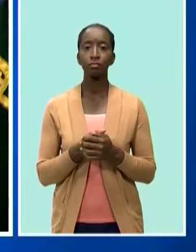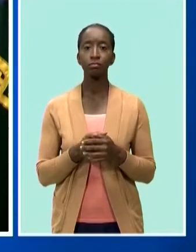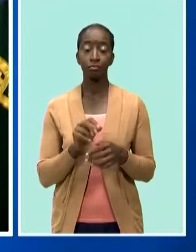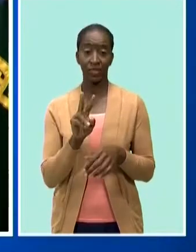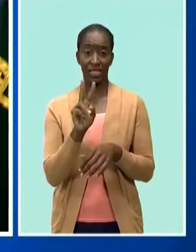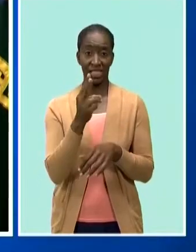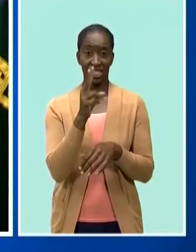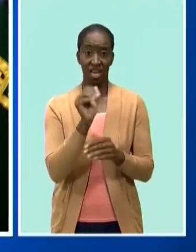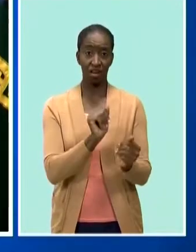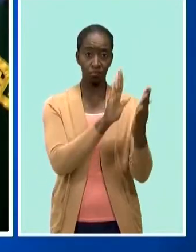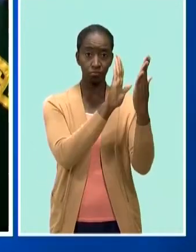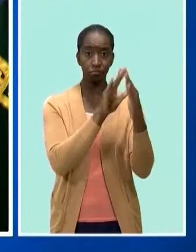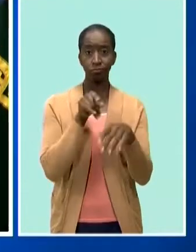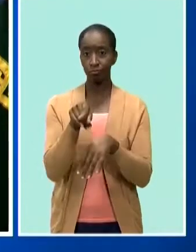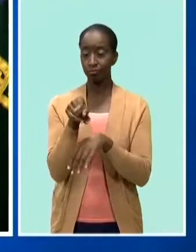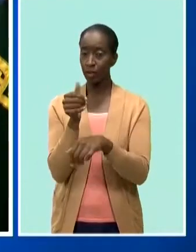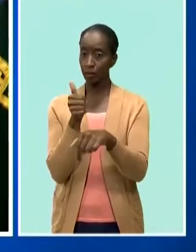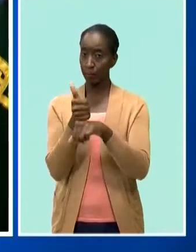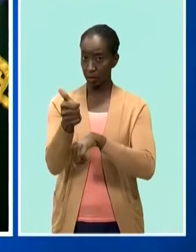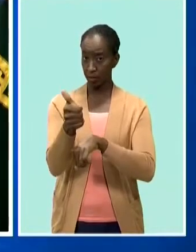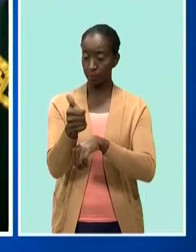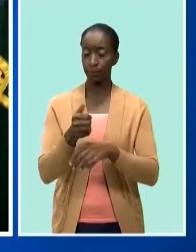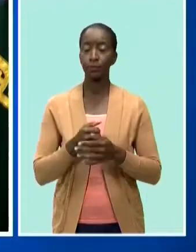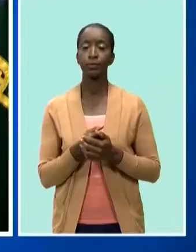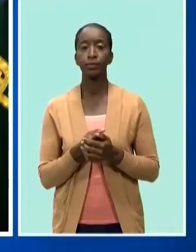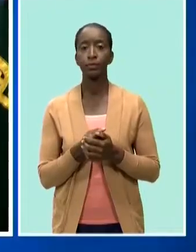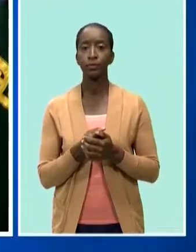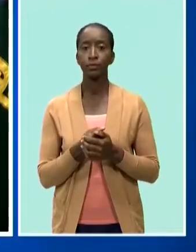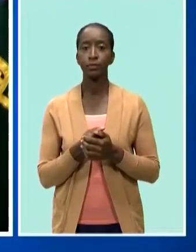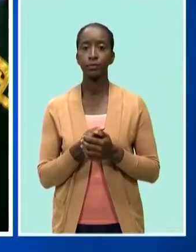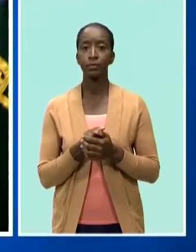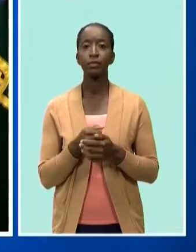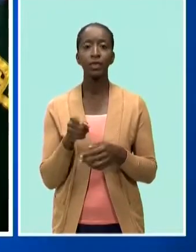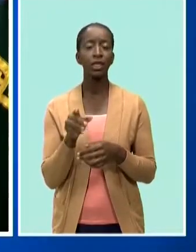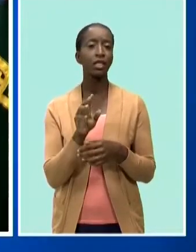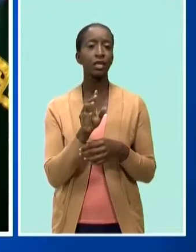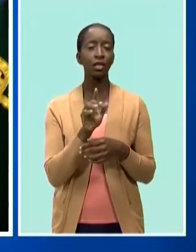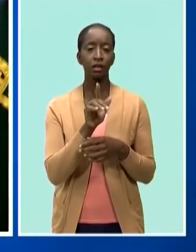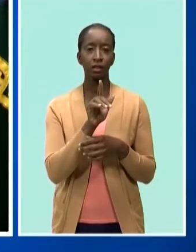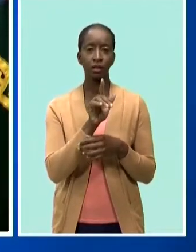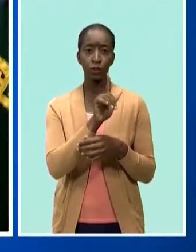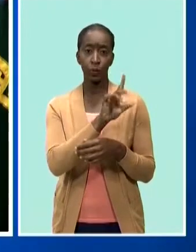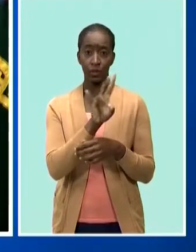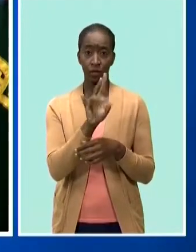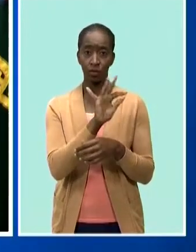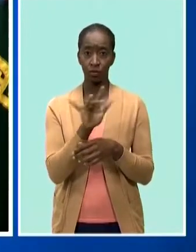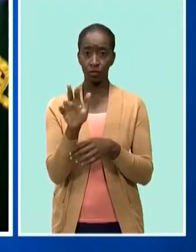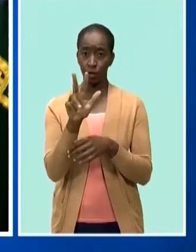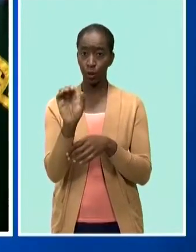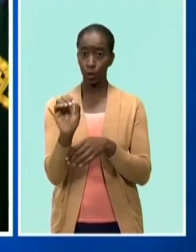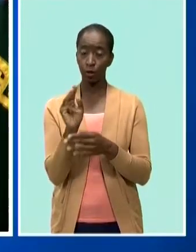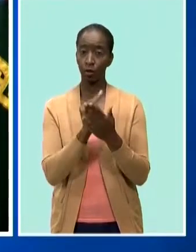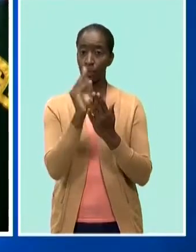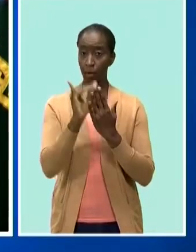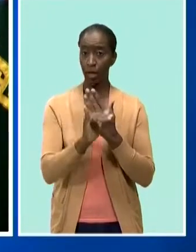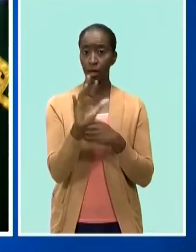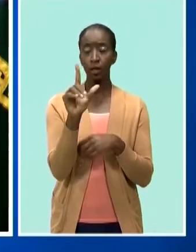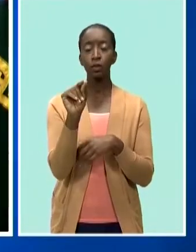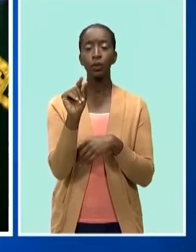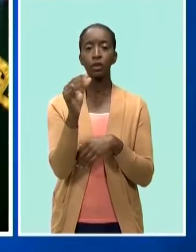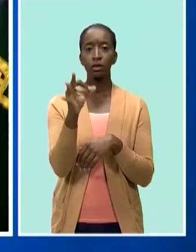which will be held on the 27th to the 30th of May 2019, the